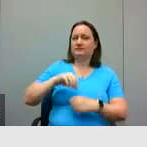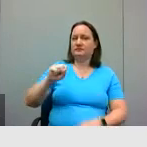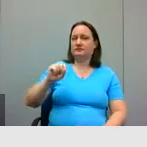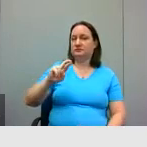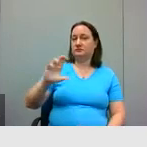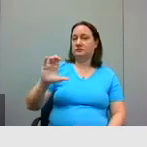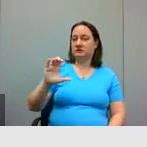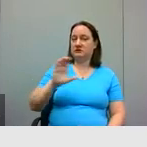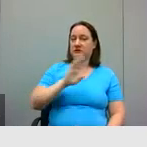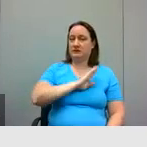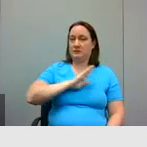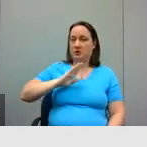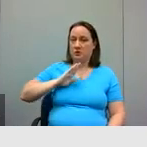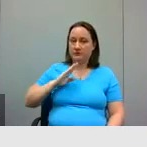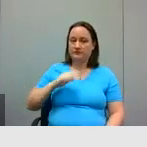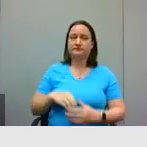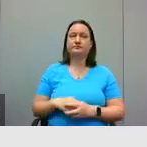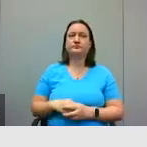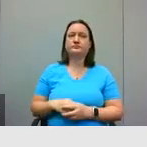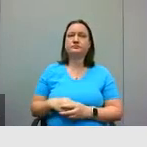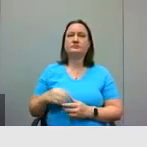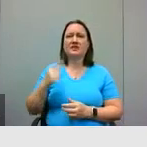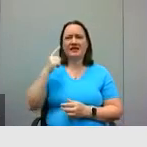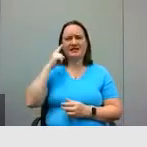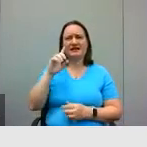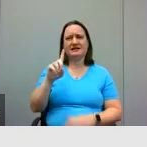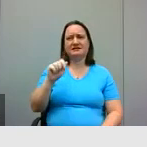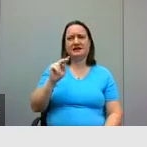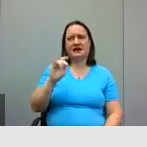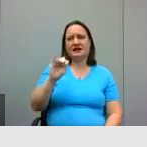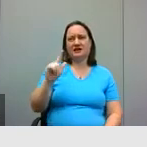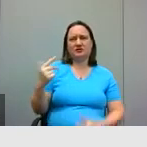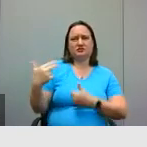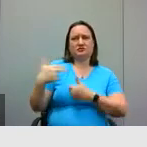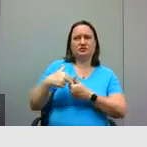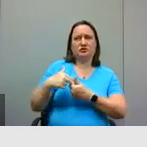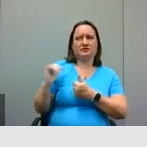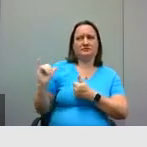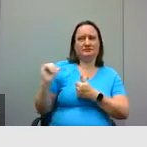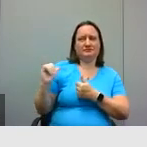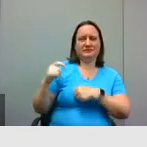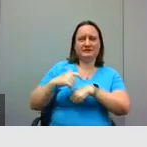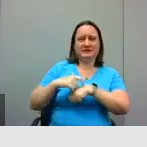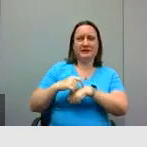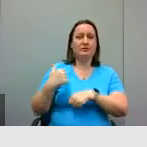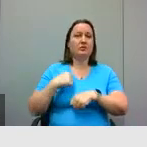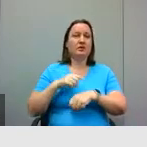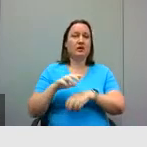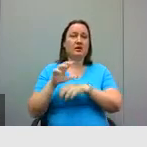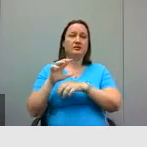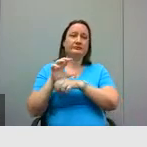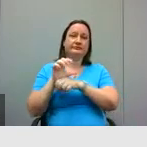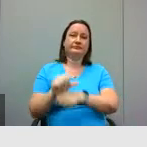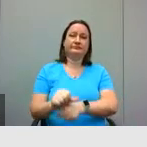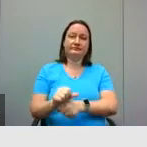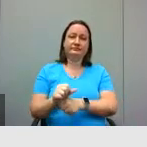some time. I think Daniel has too. We came on about the same time, and we have been used to having these regularly